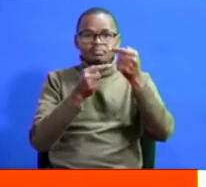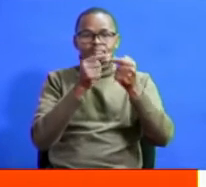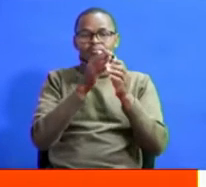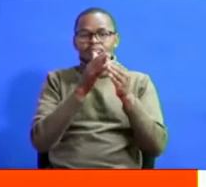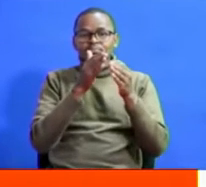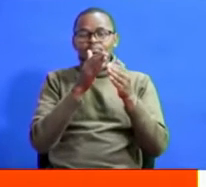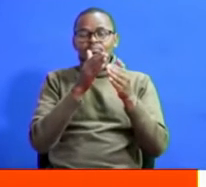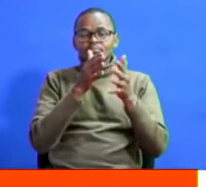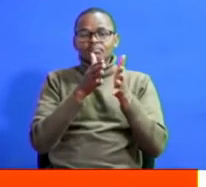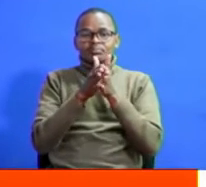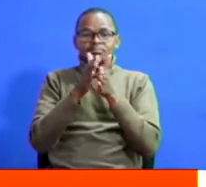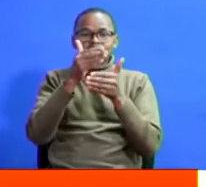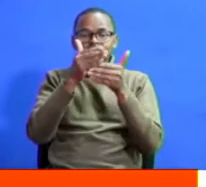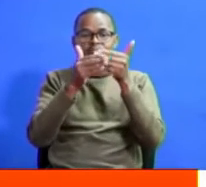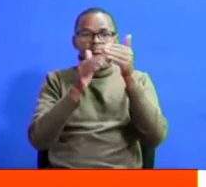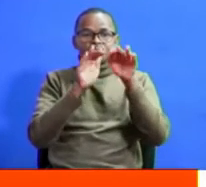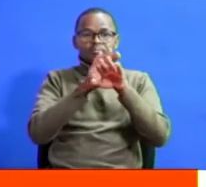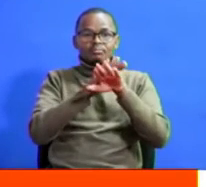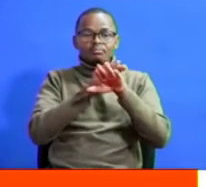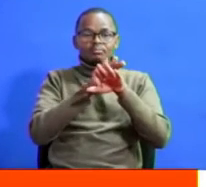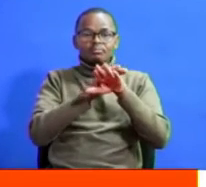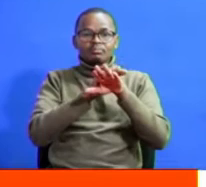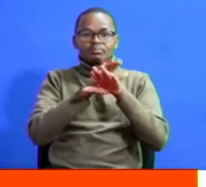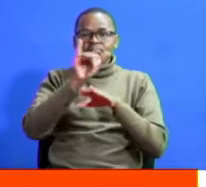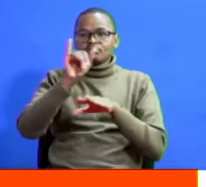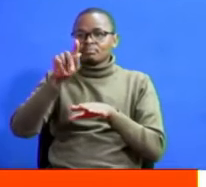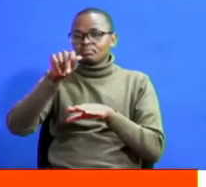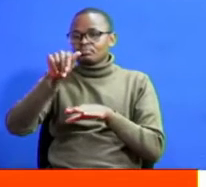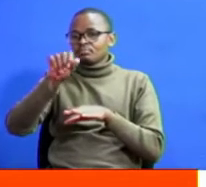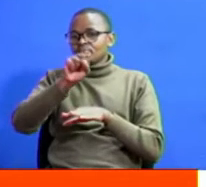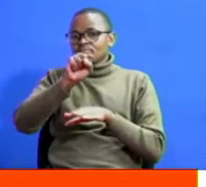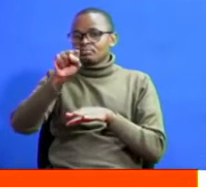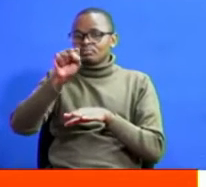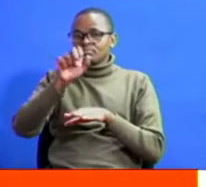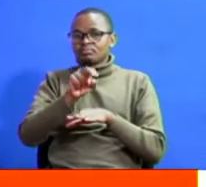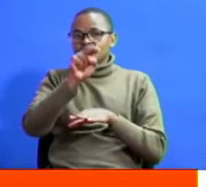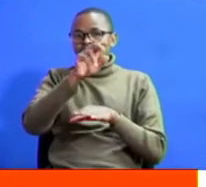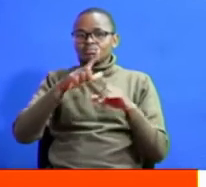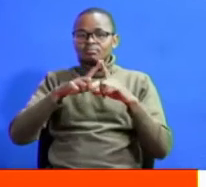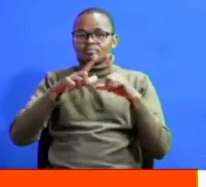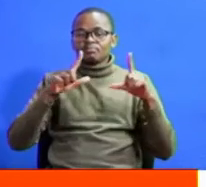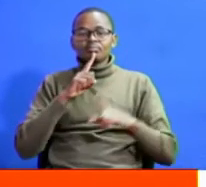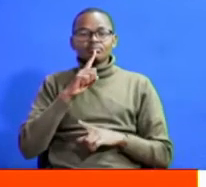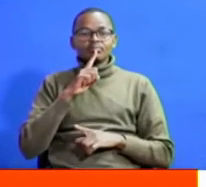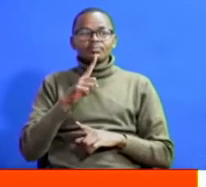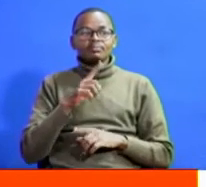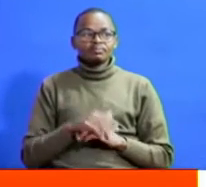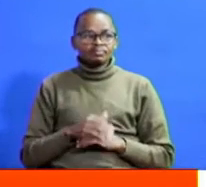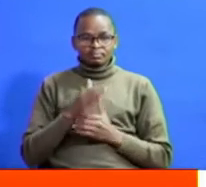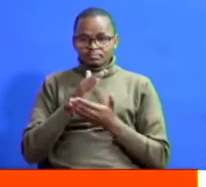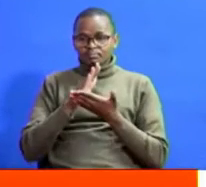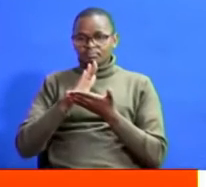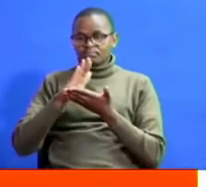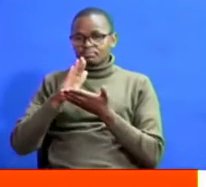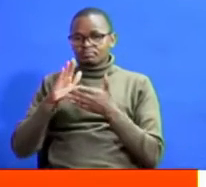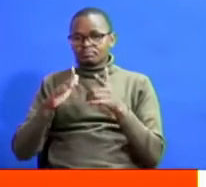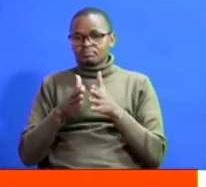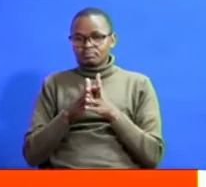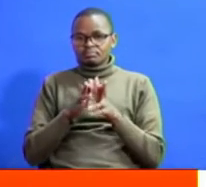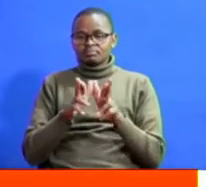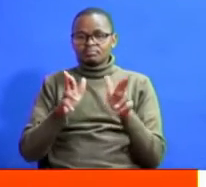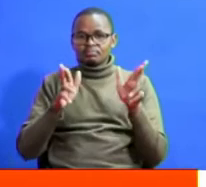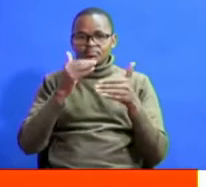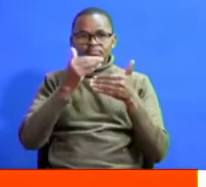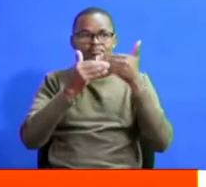construction on the bypass that is connecting the Northland City, saying that some parts of the roads that were supposed to